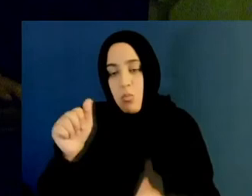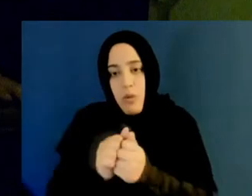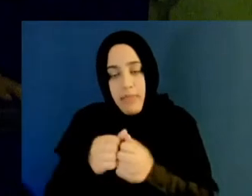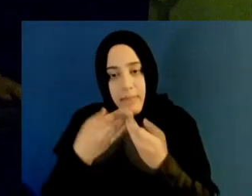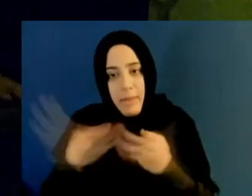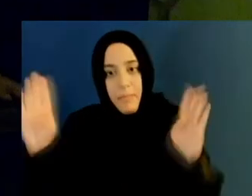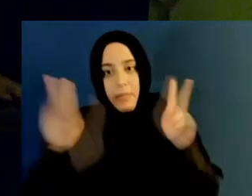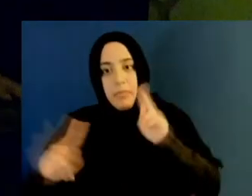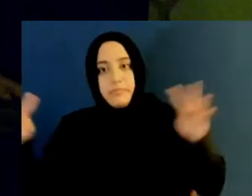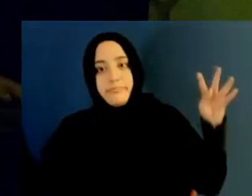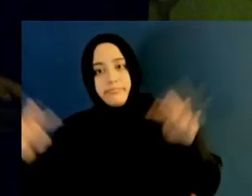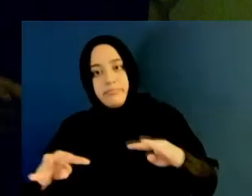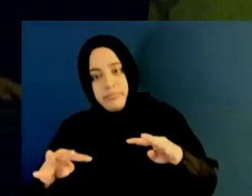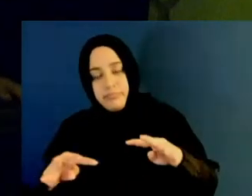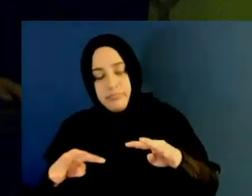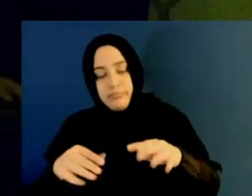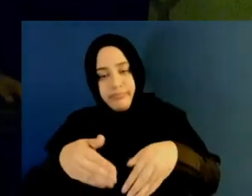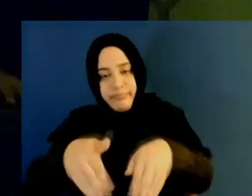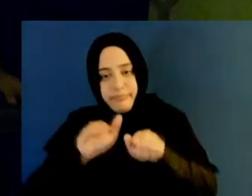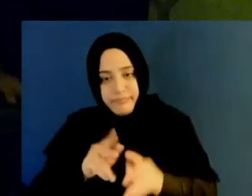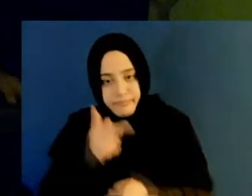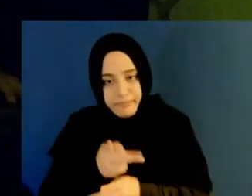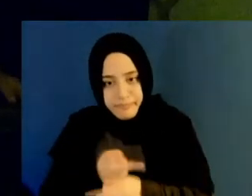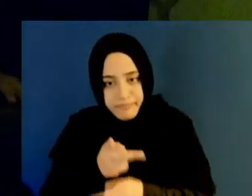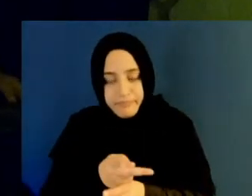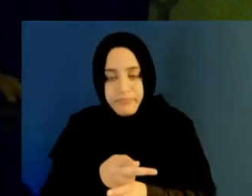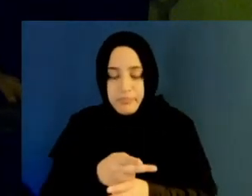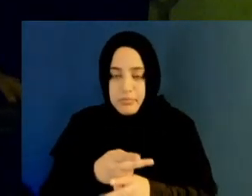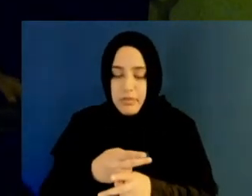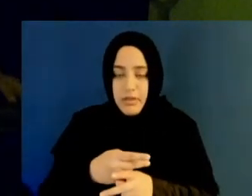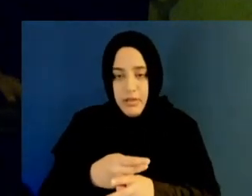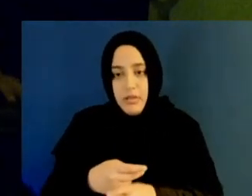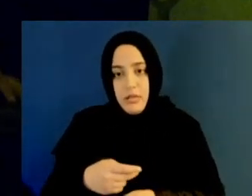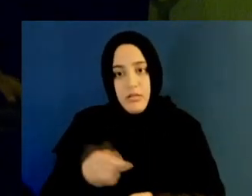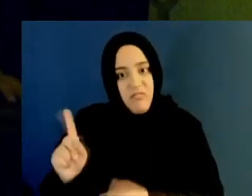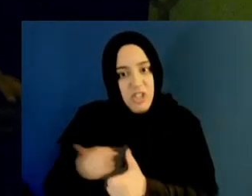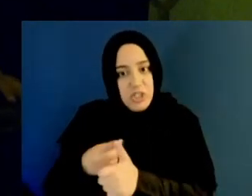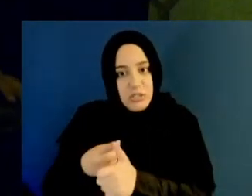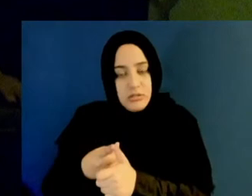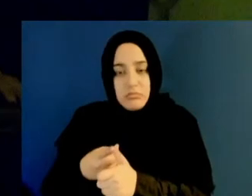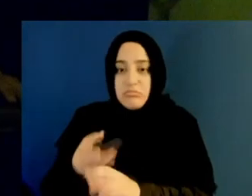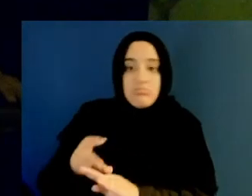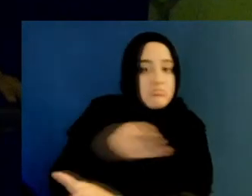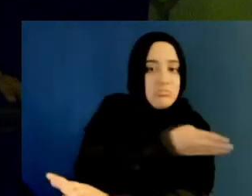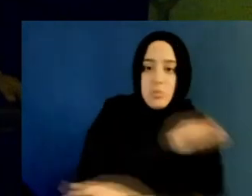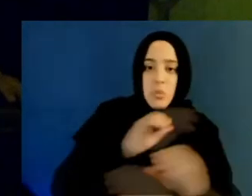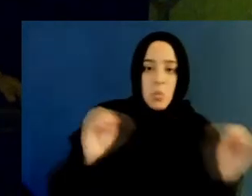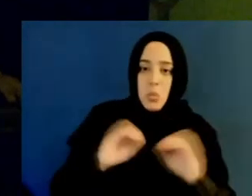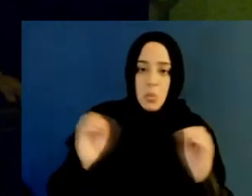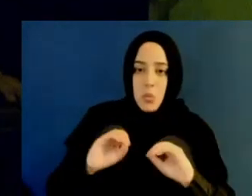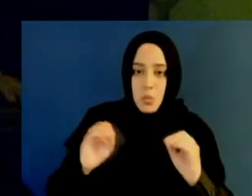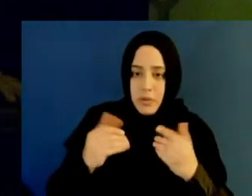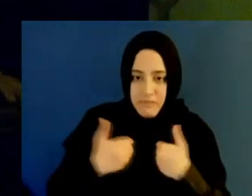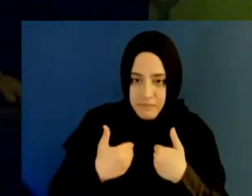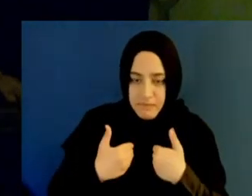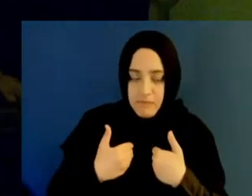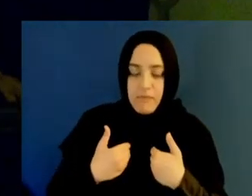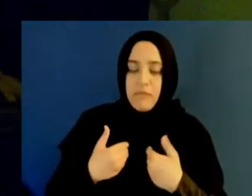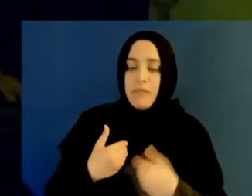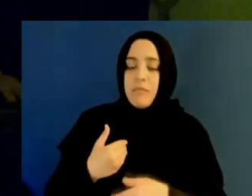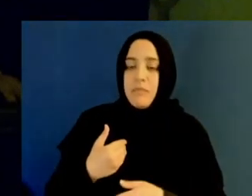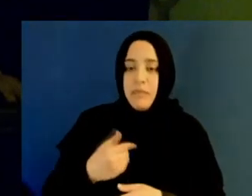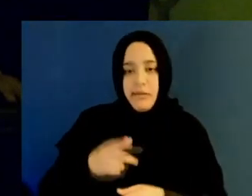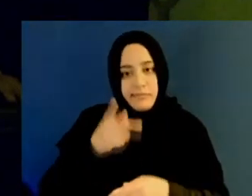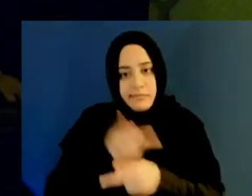public ceremony of a janaza. Imam al-Bakir tearfully laid Imam Sajjad down into